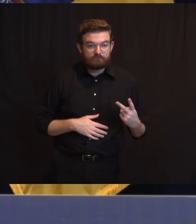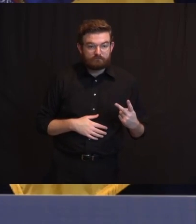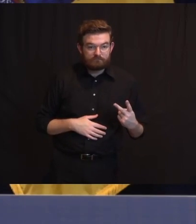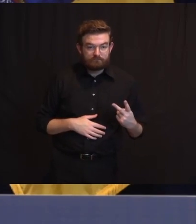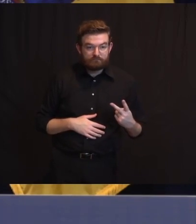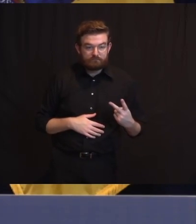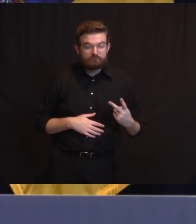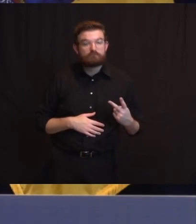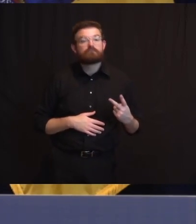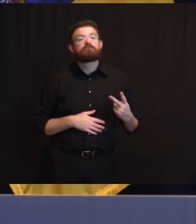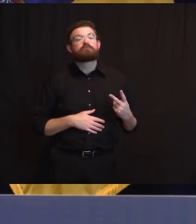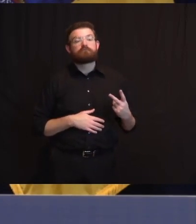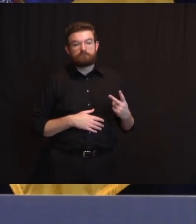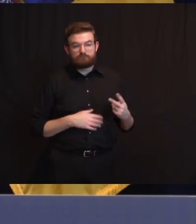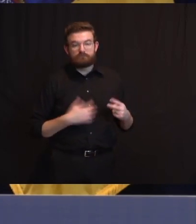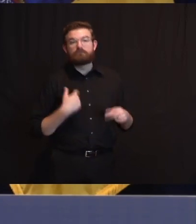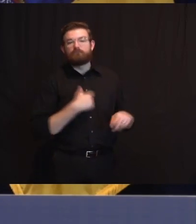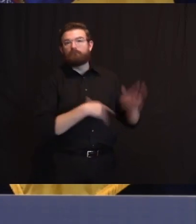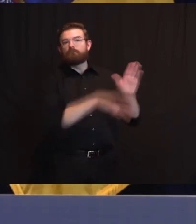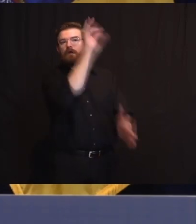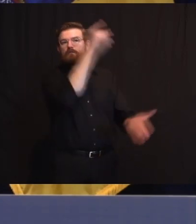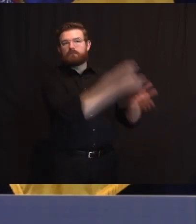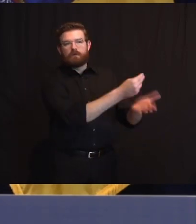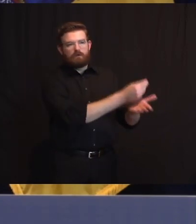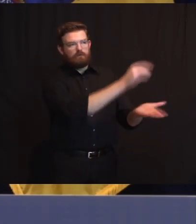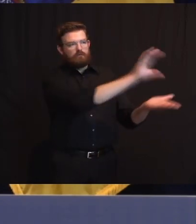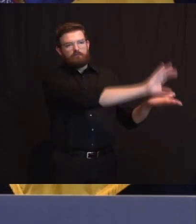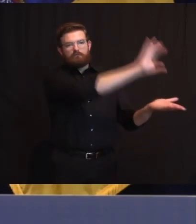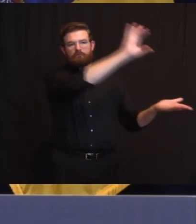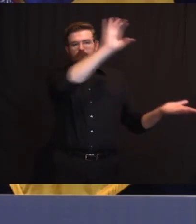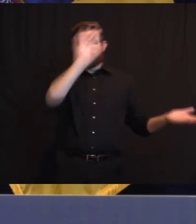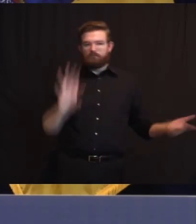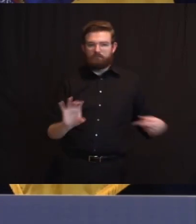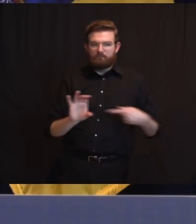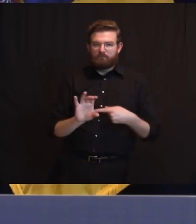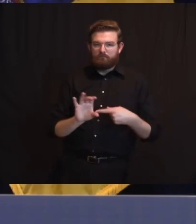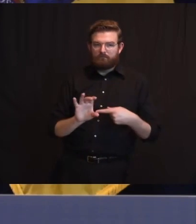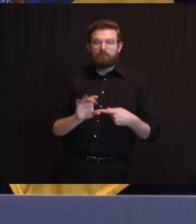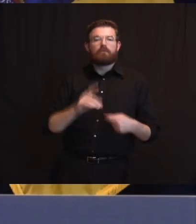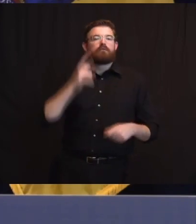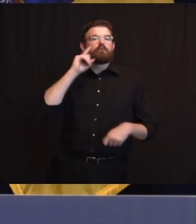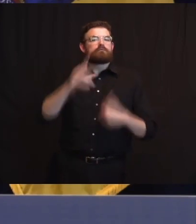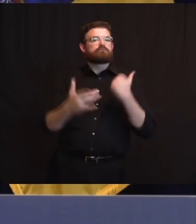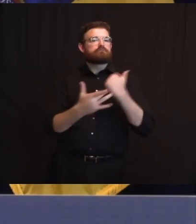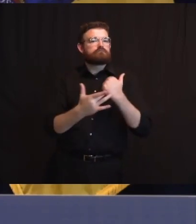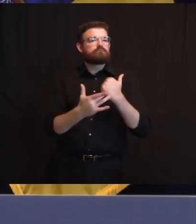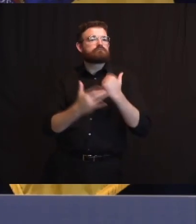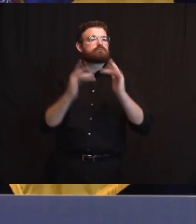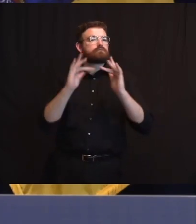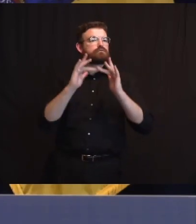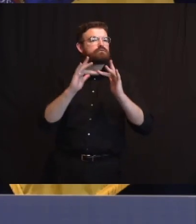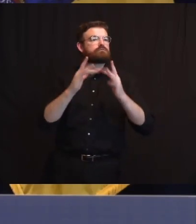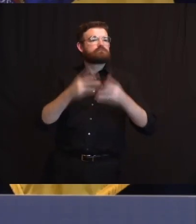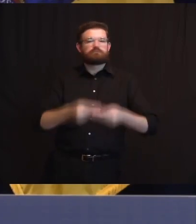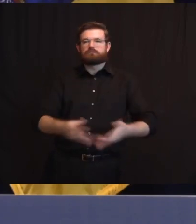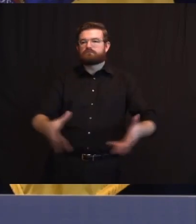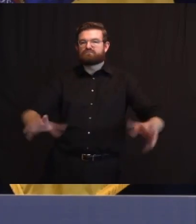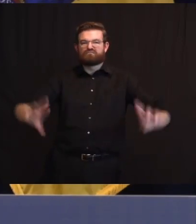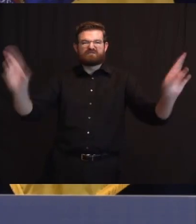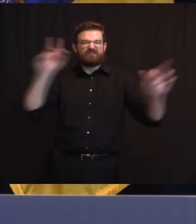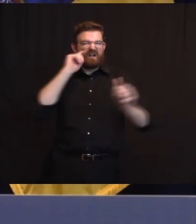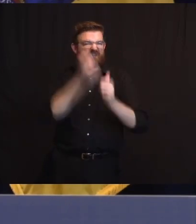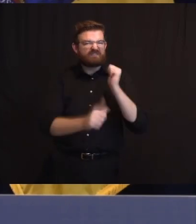kid going to school in this state. So we're now able to do something that we weren't literally able to say